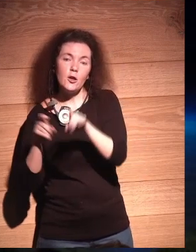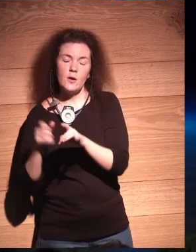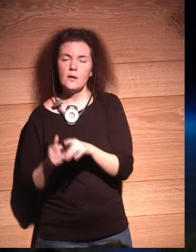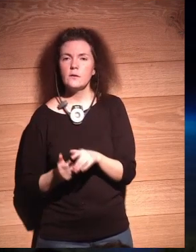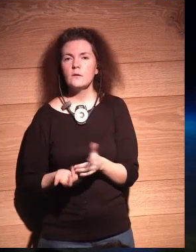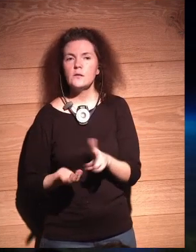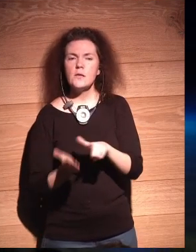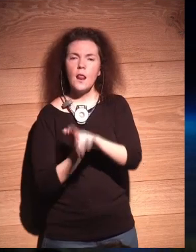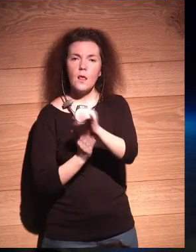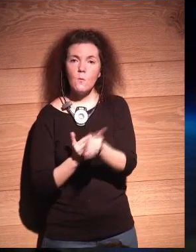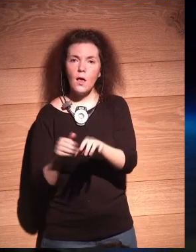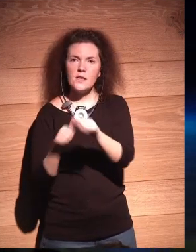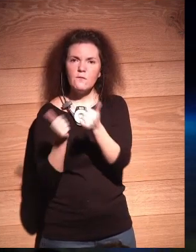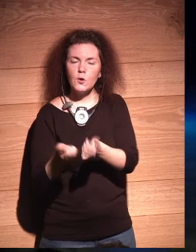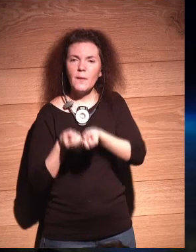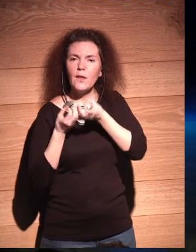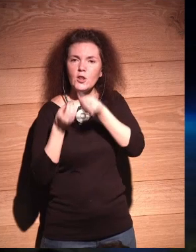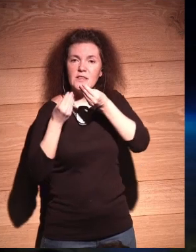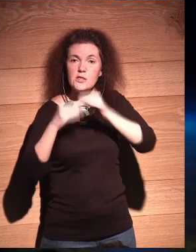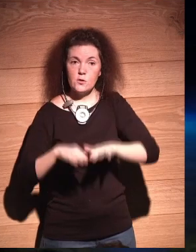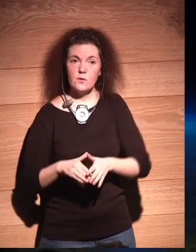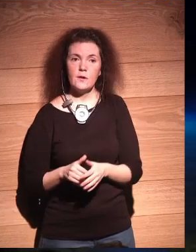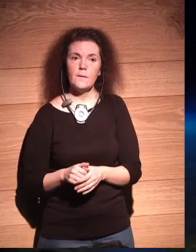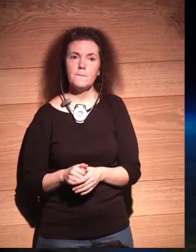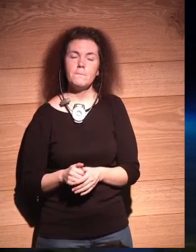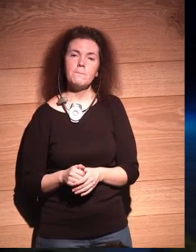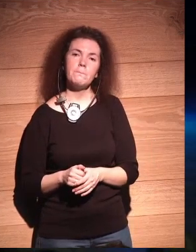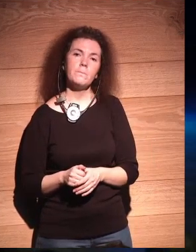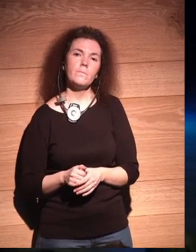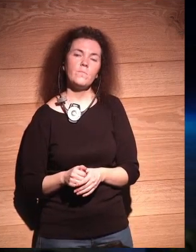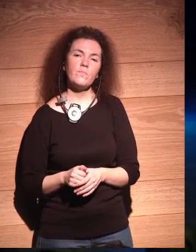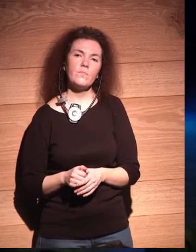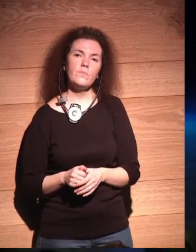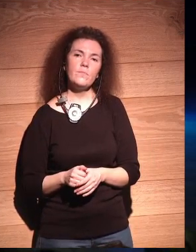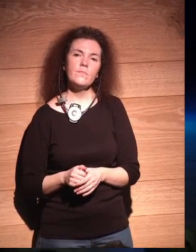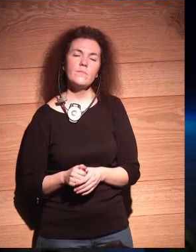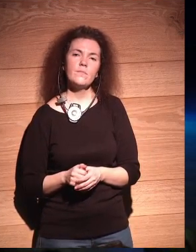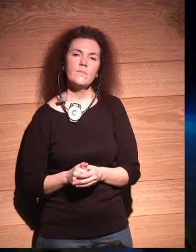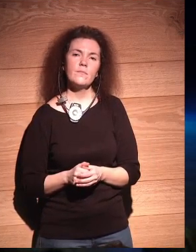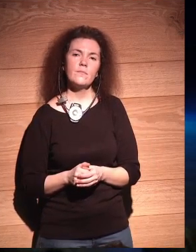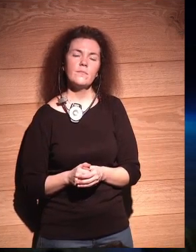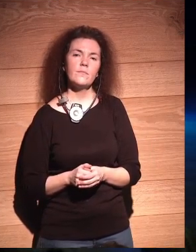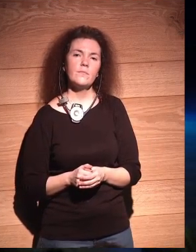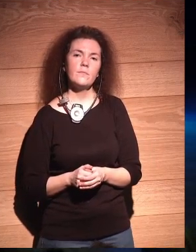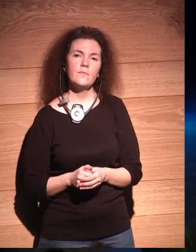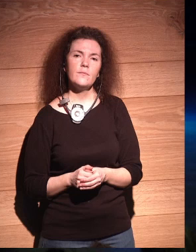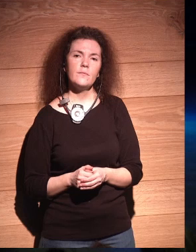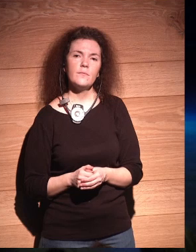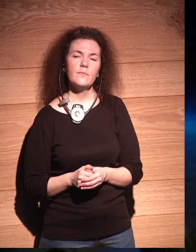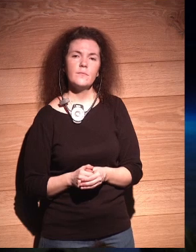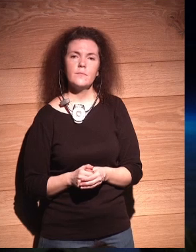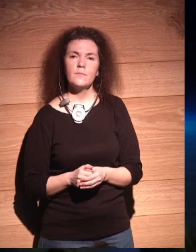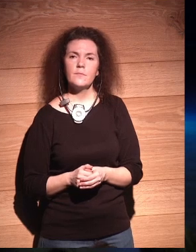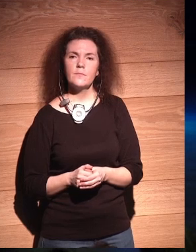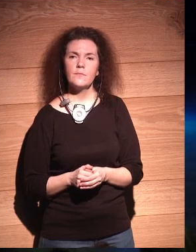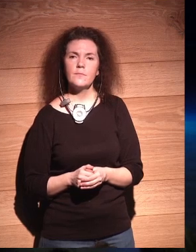your story. So there's the government story was plastered onto this person's life, and he's